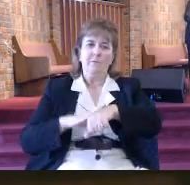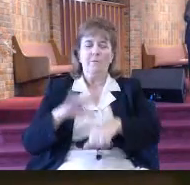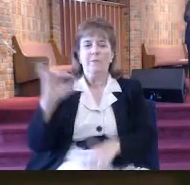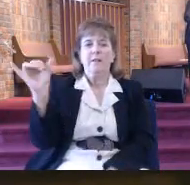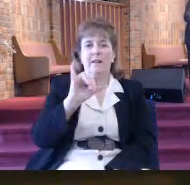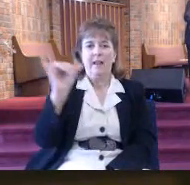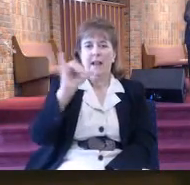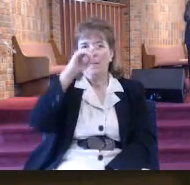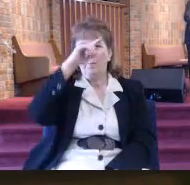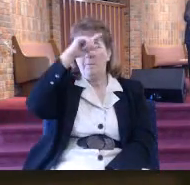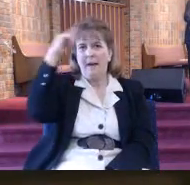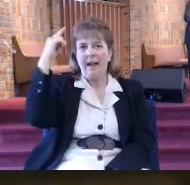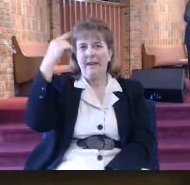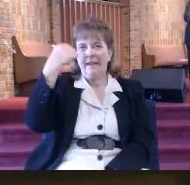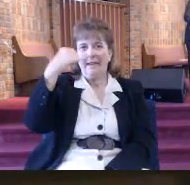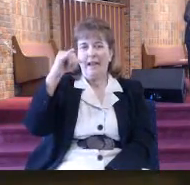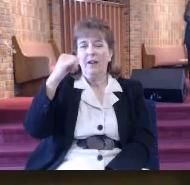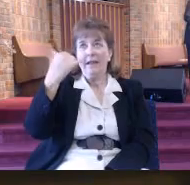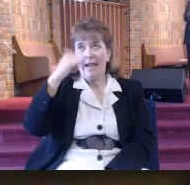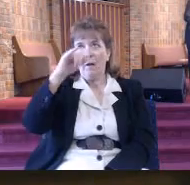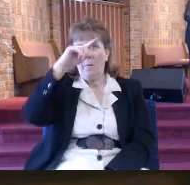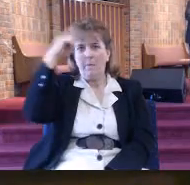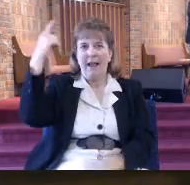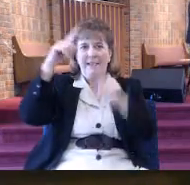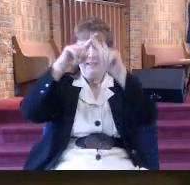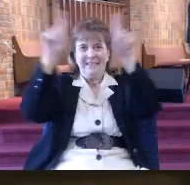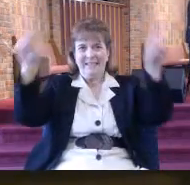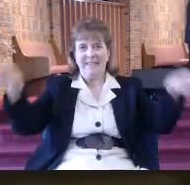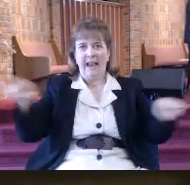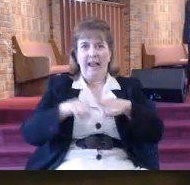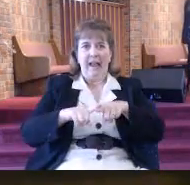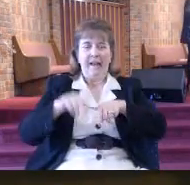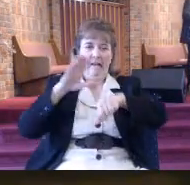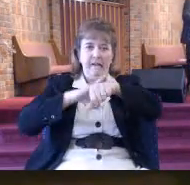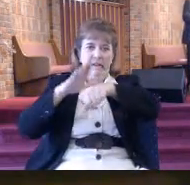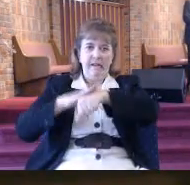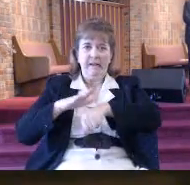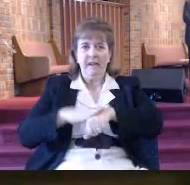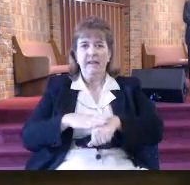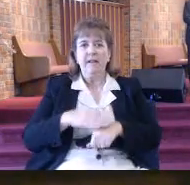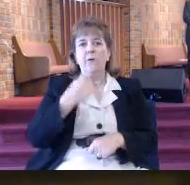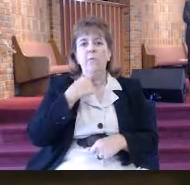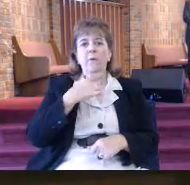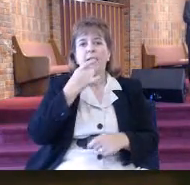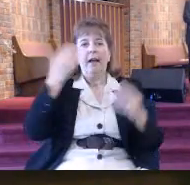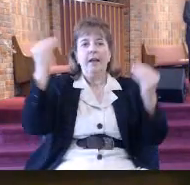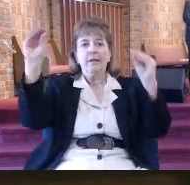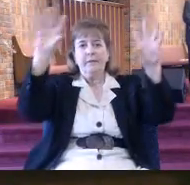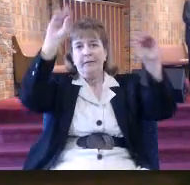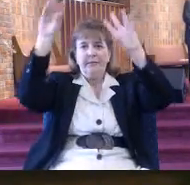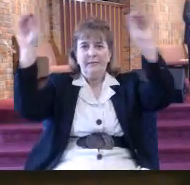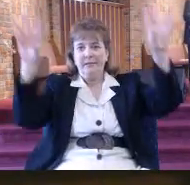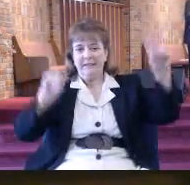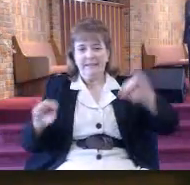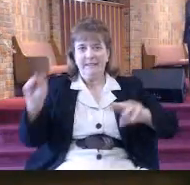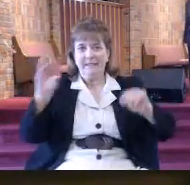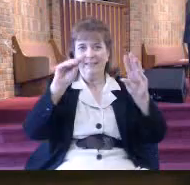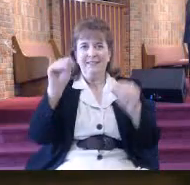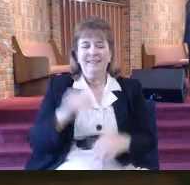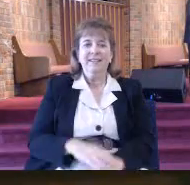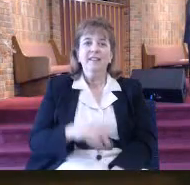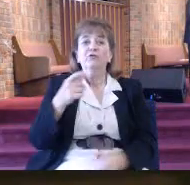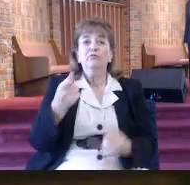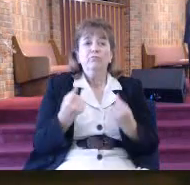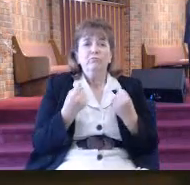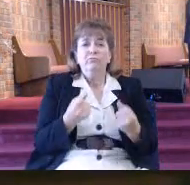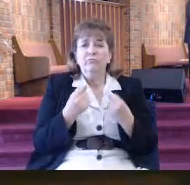warning, caution, red flashing lights. If you're traveling along the roadway and you don't